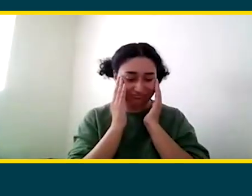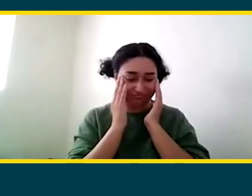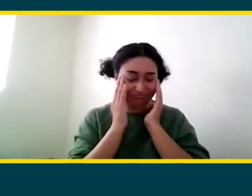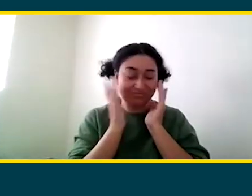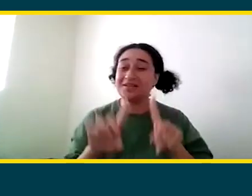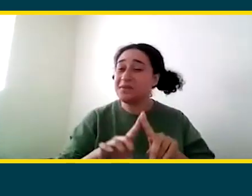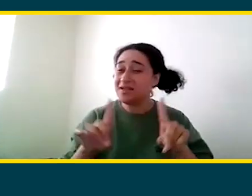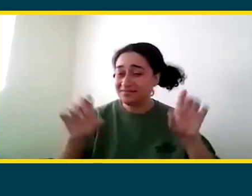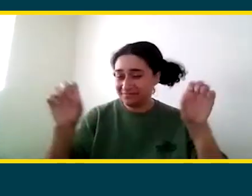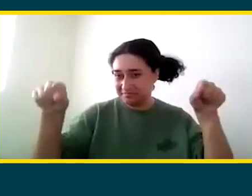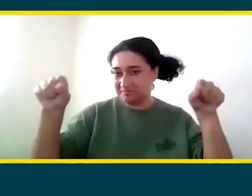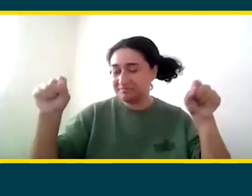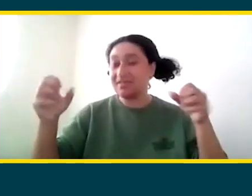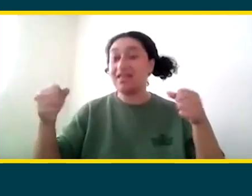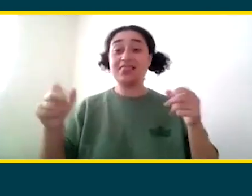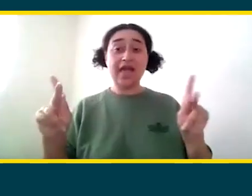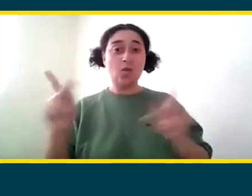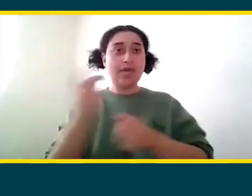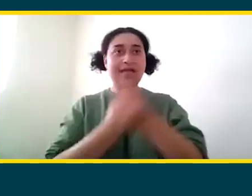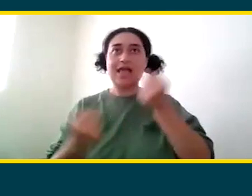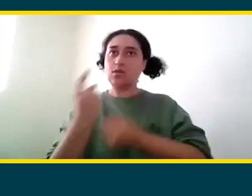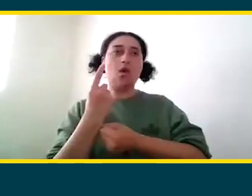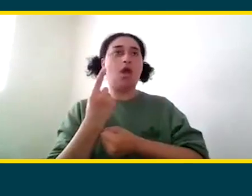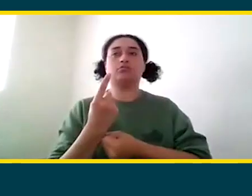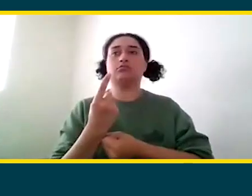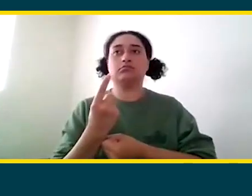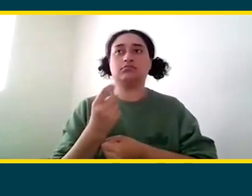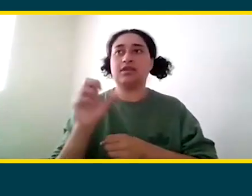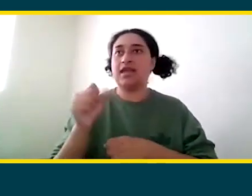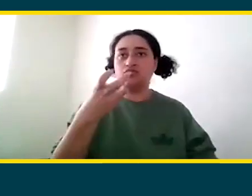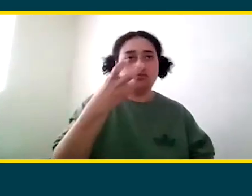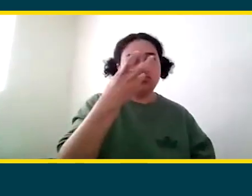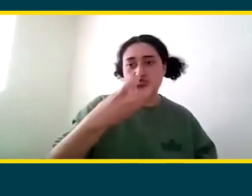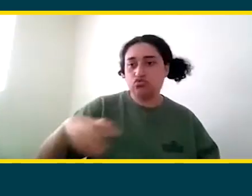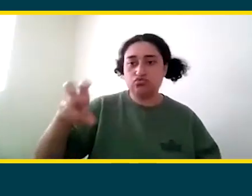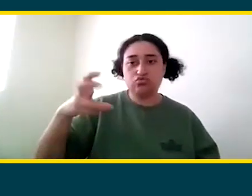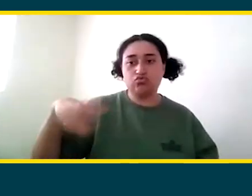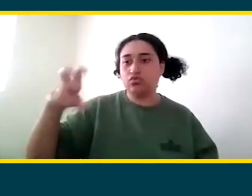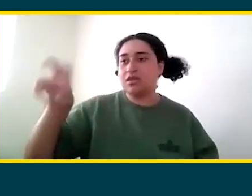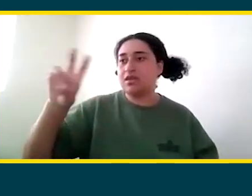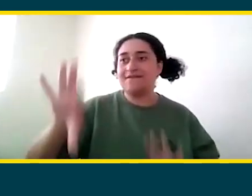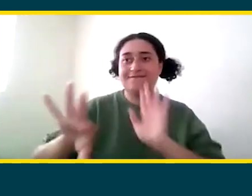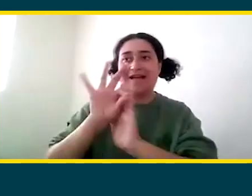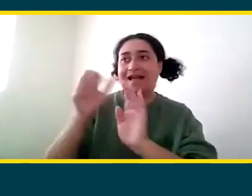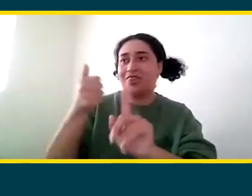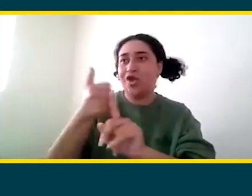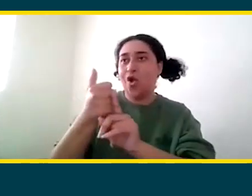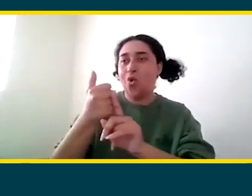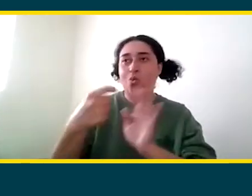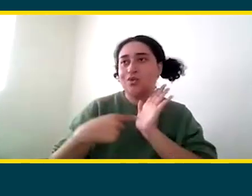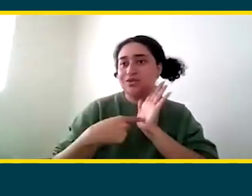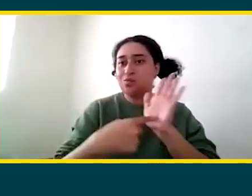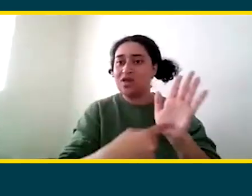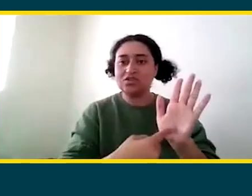But yeah, it's allowing anyone to be able to journey and find their expression. I think it would be needed for